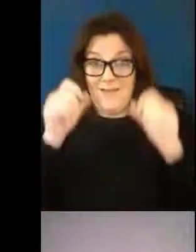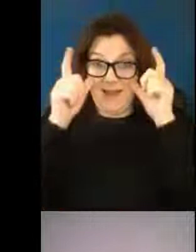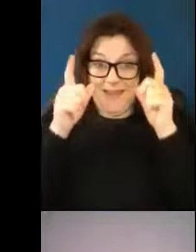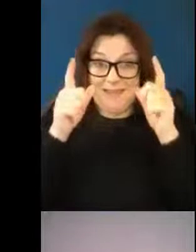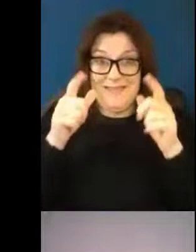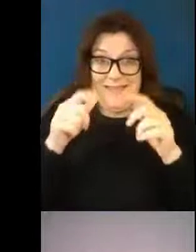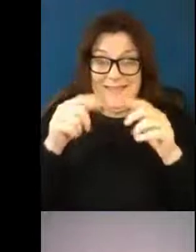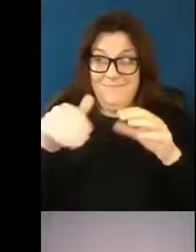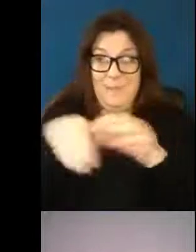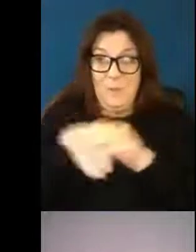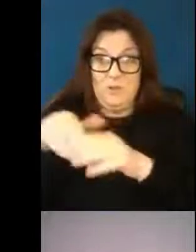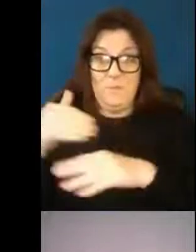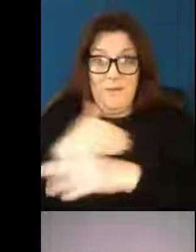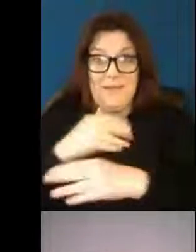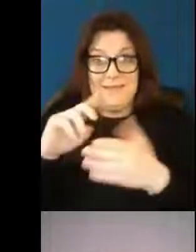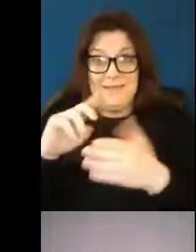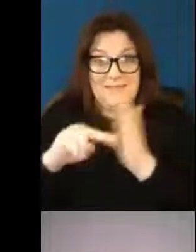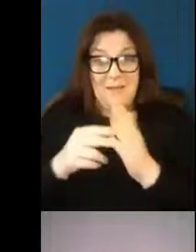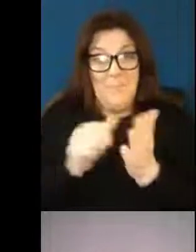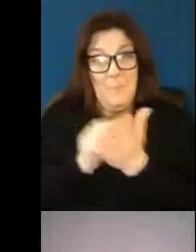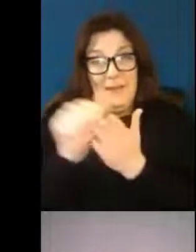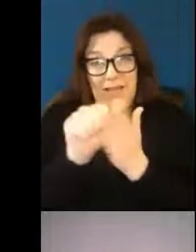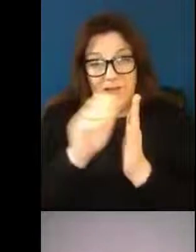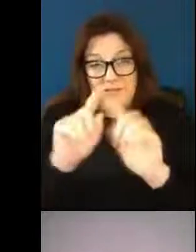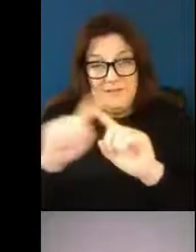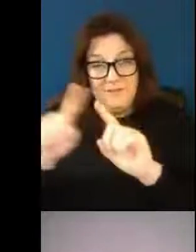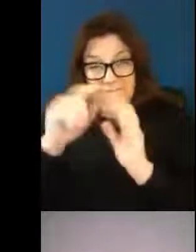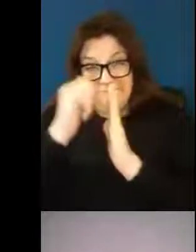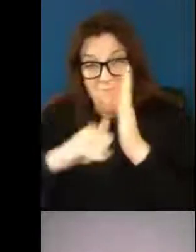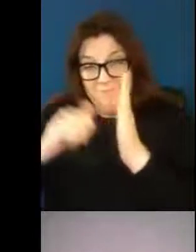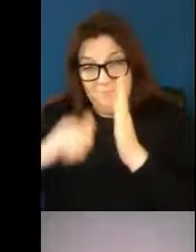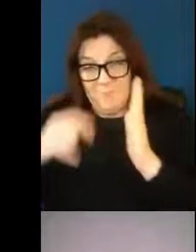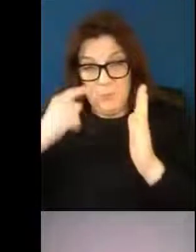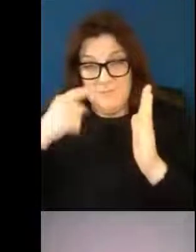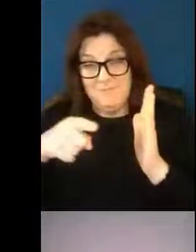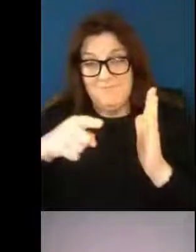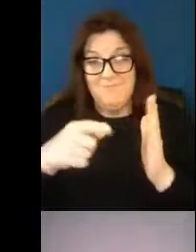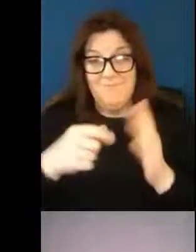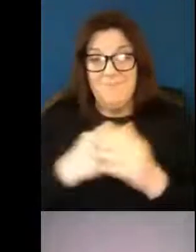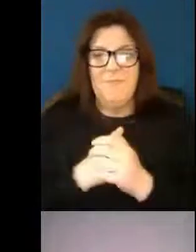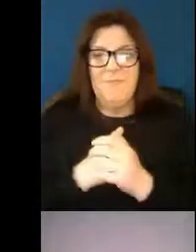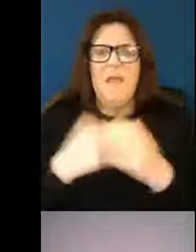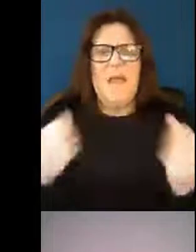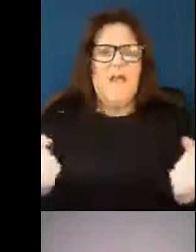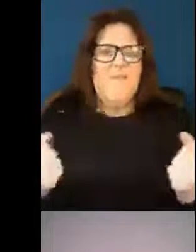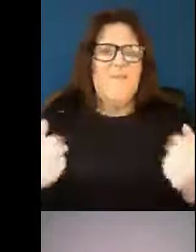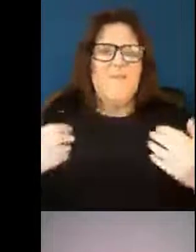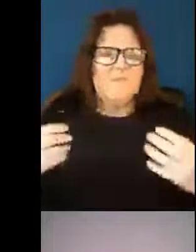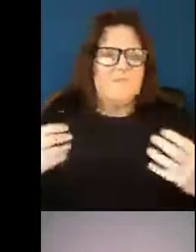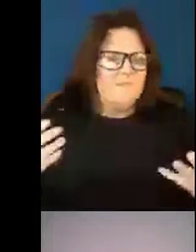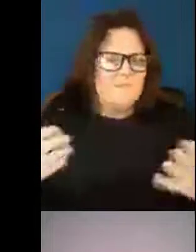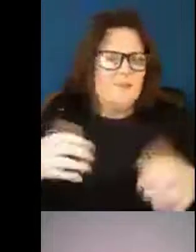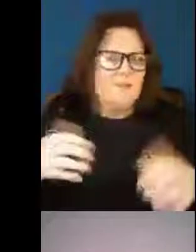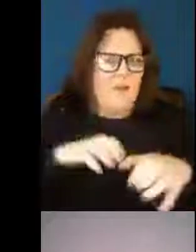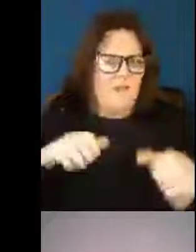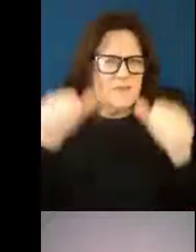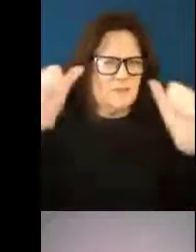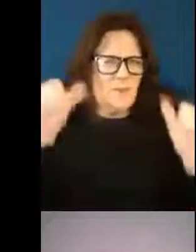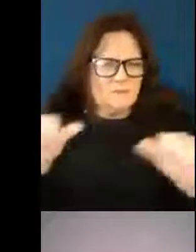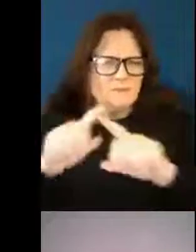network in publications. So I think it's helpful for you to maybe factor that into your planning. What is it